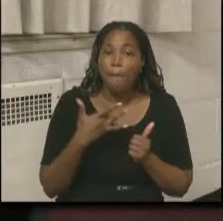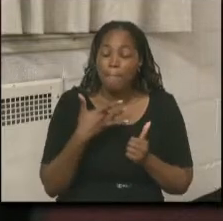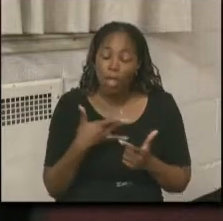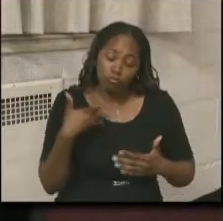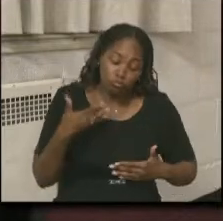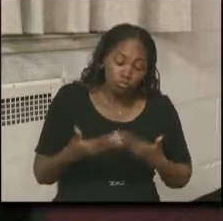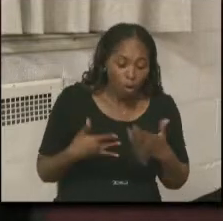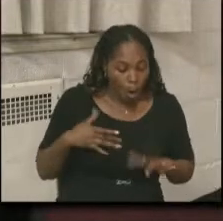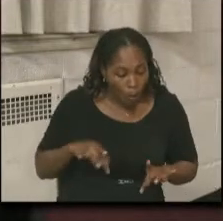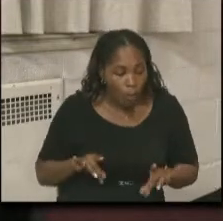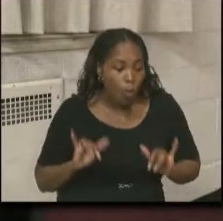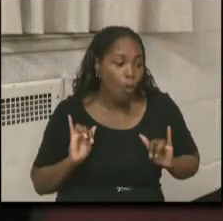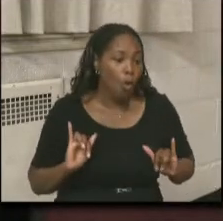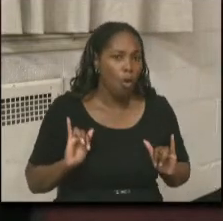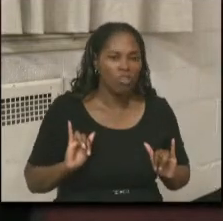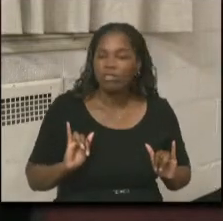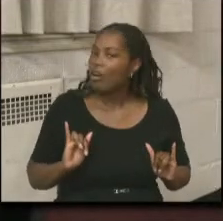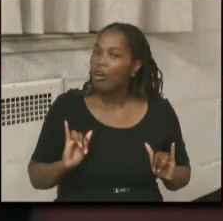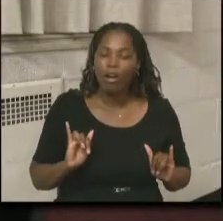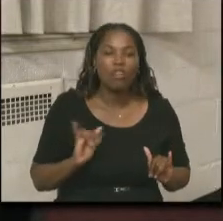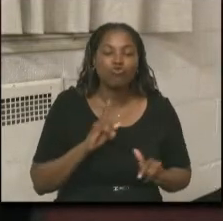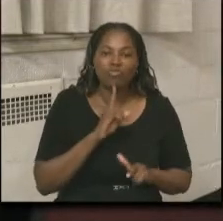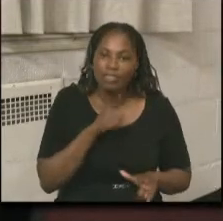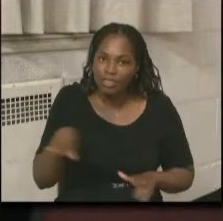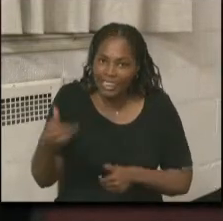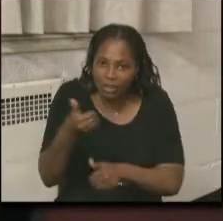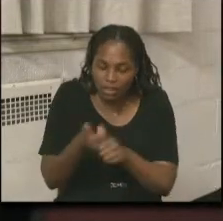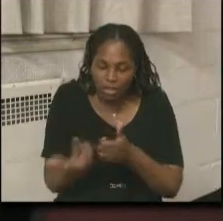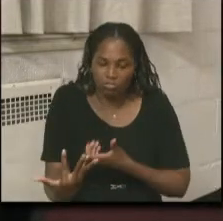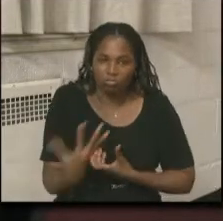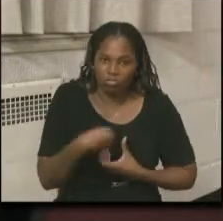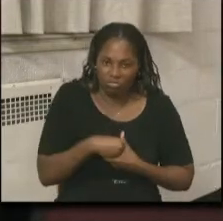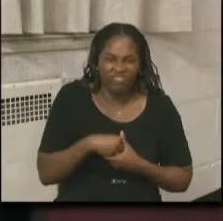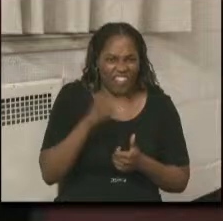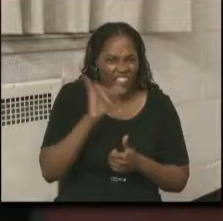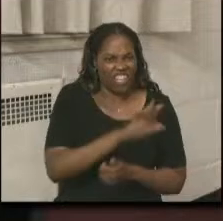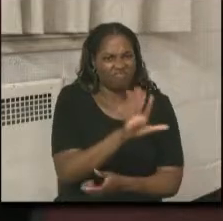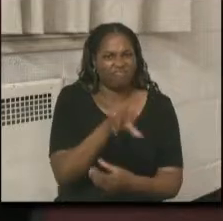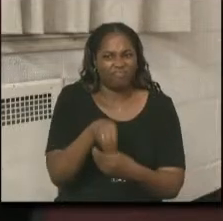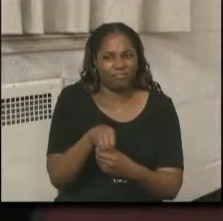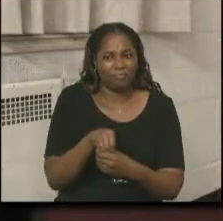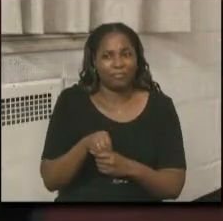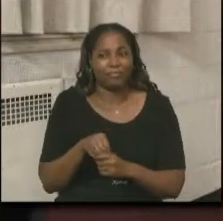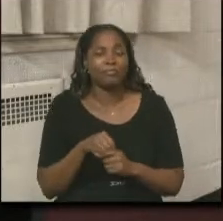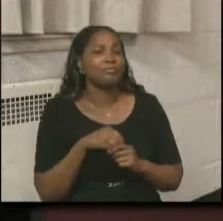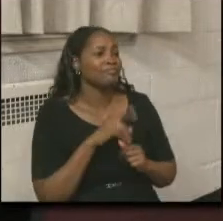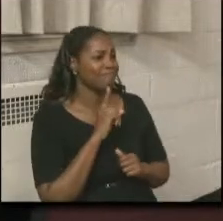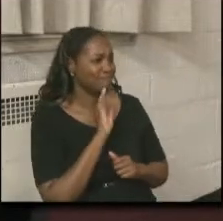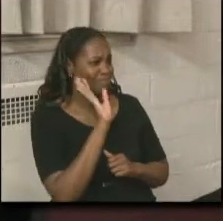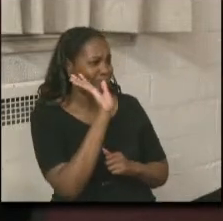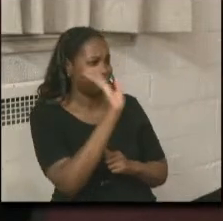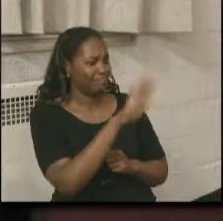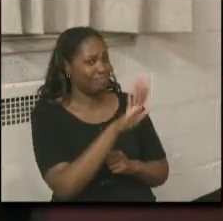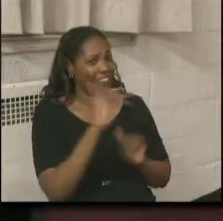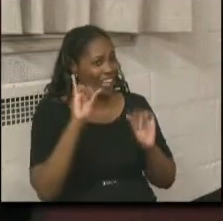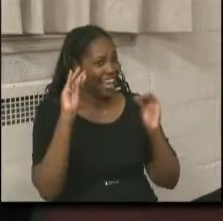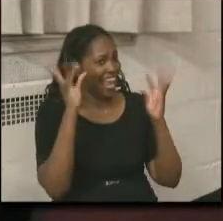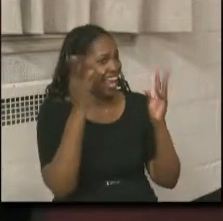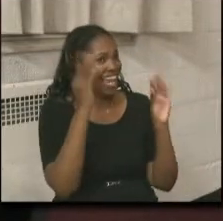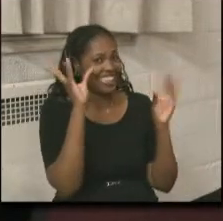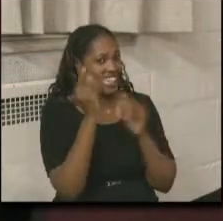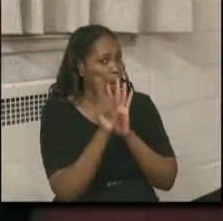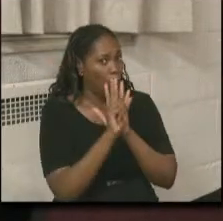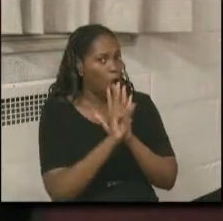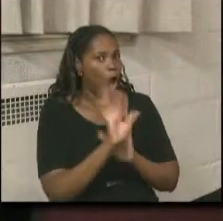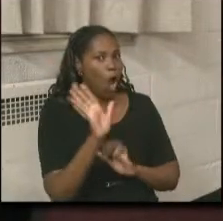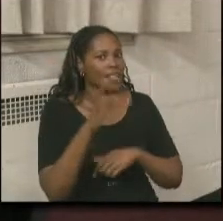are, and each of you truly embody that. Thank you, Champ. Your time is up if the timer's right, correct?